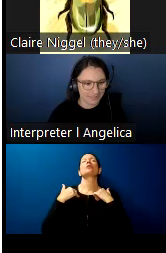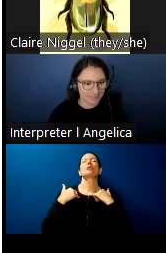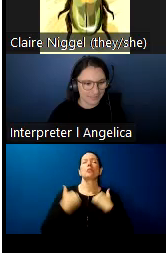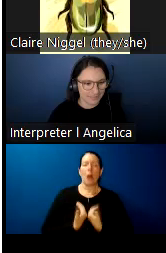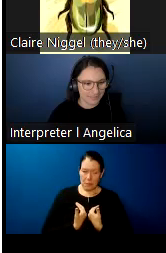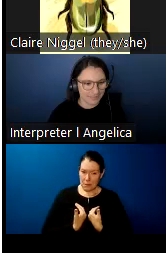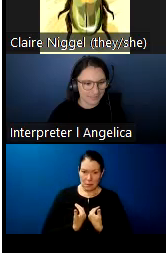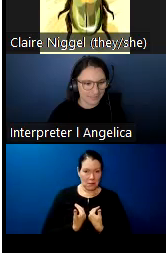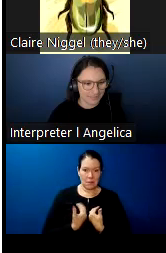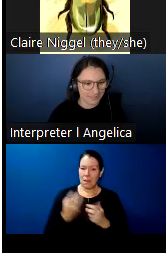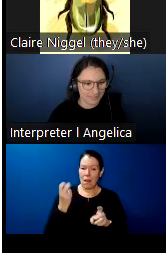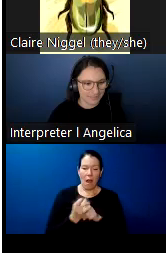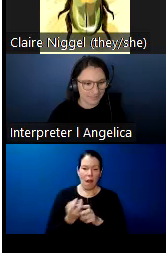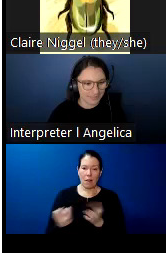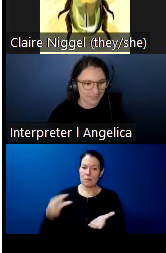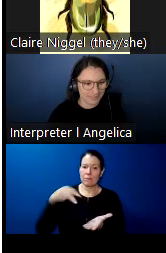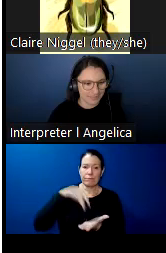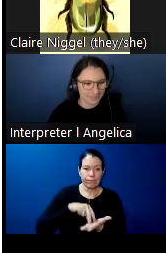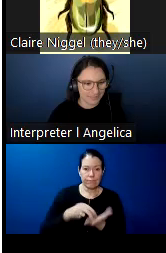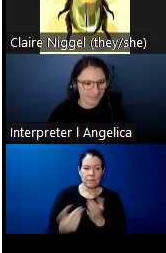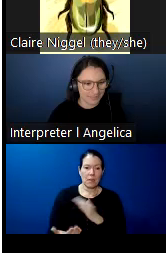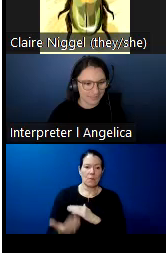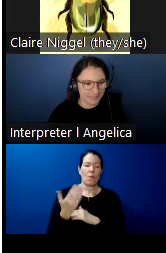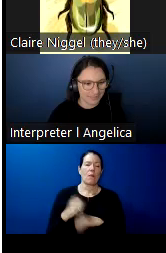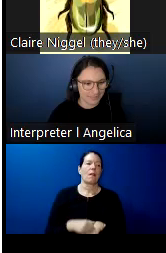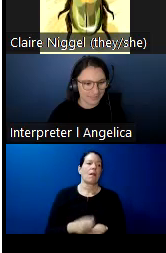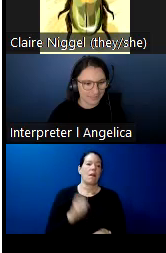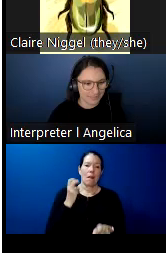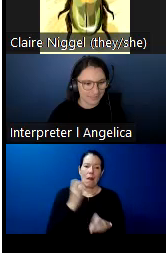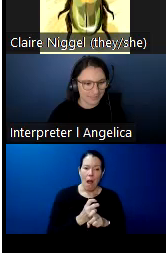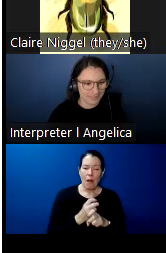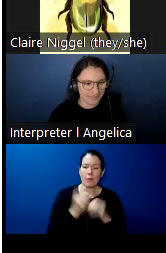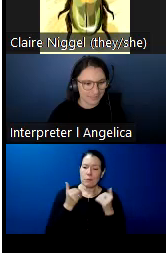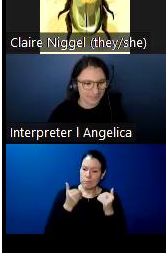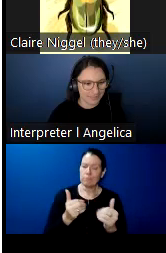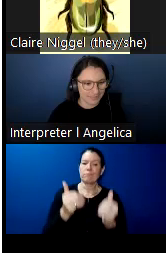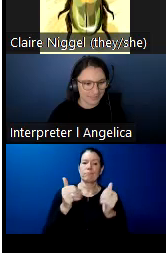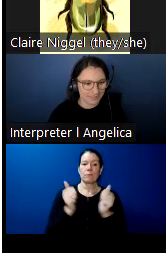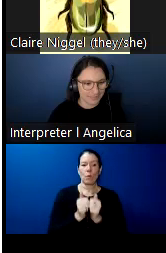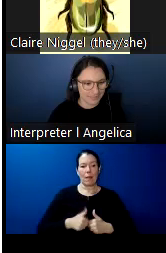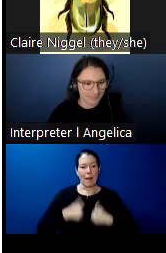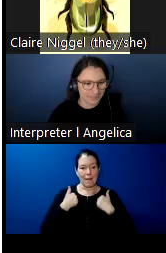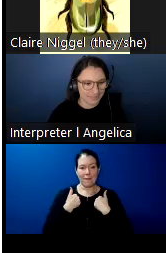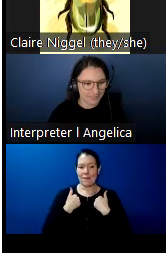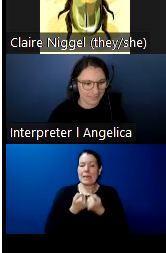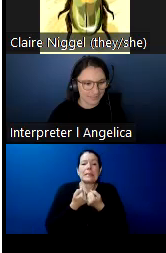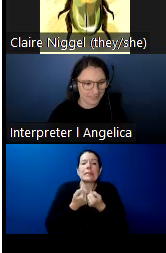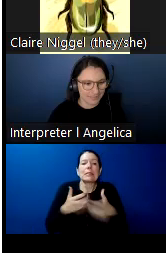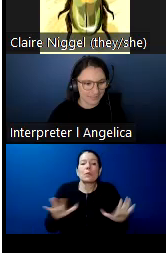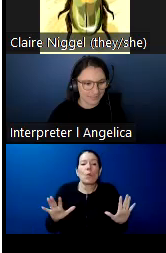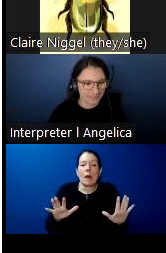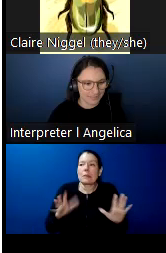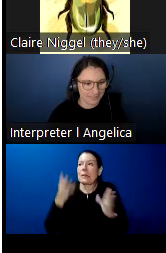found it very difficult to get out of bed. I found it very difficult to get on with my life. And I didn't want often to be out